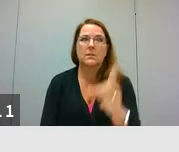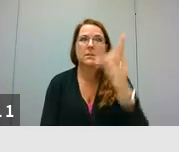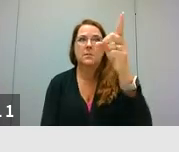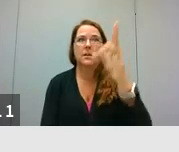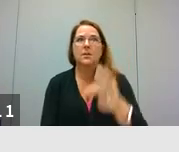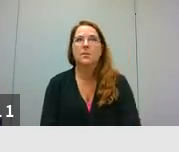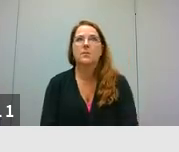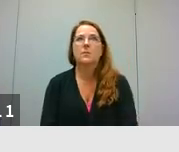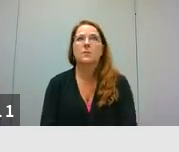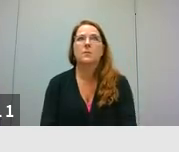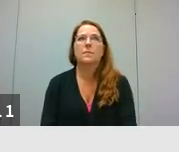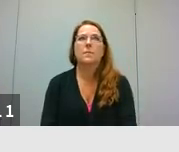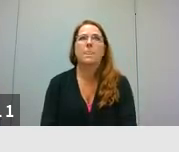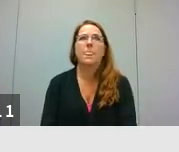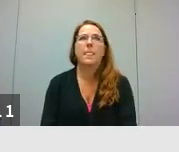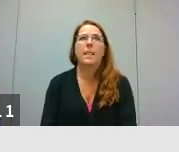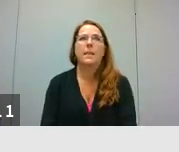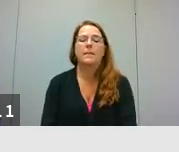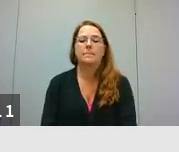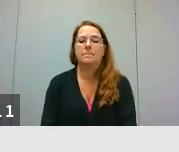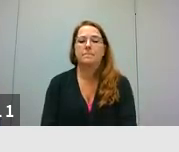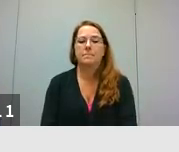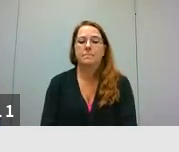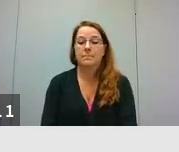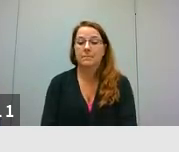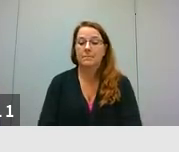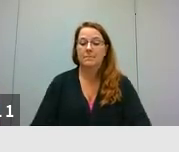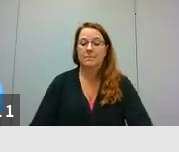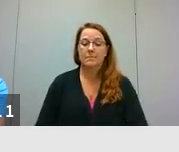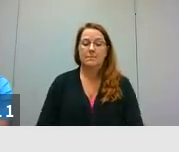What's going on in chat? Let's see. Yeah.